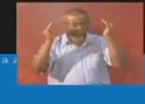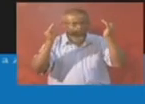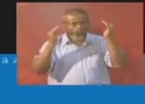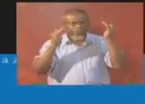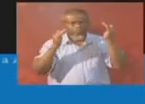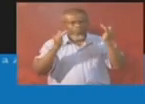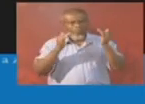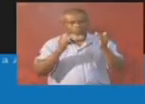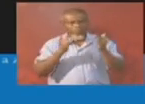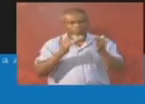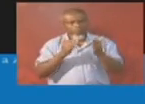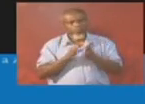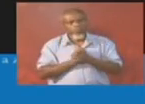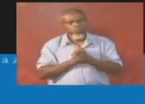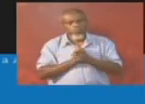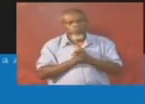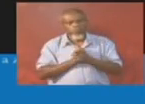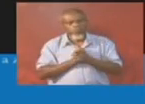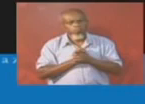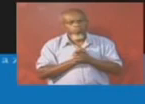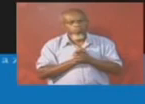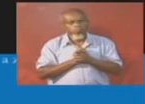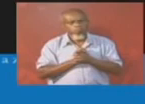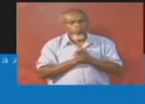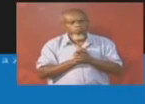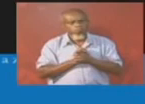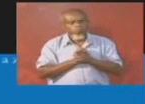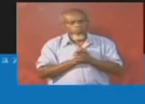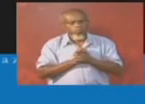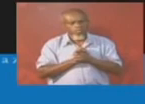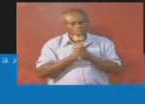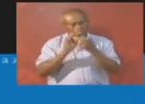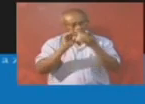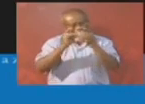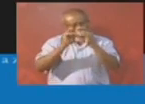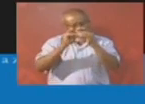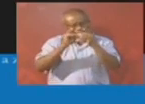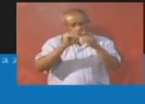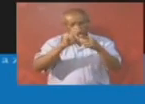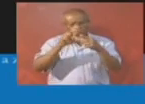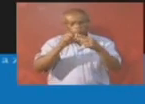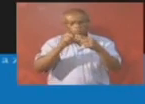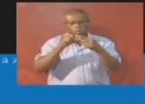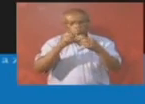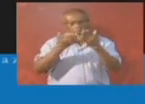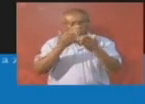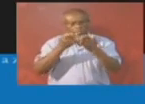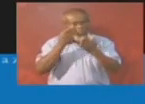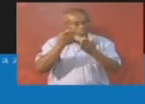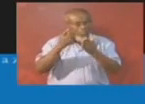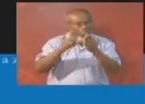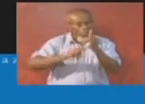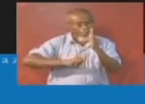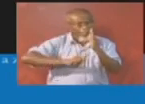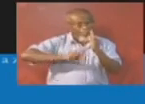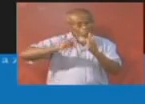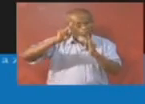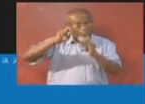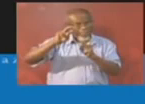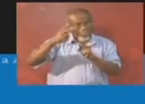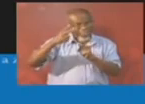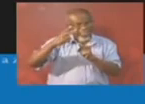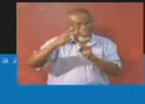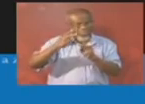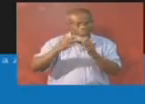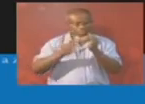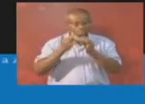place now, whether the current upsurge was caused by the candlelight vigils or by